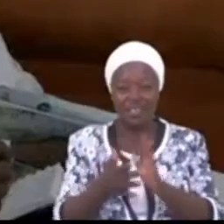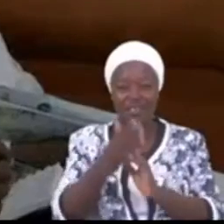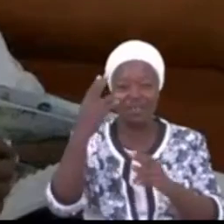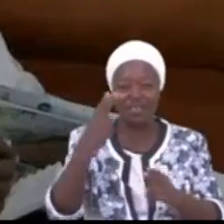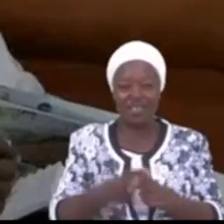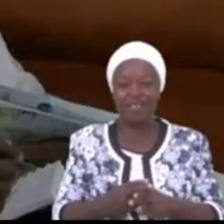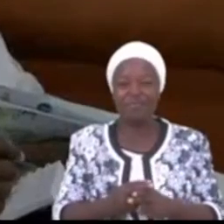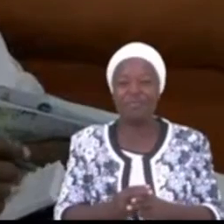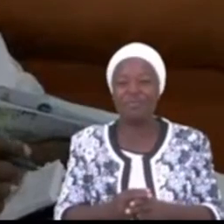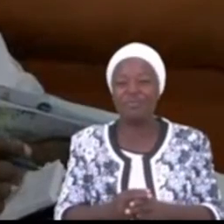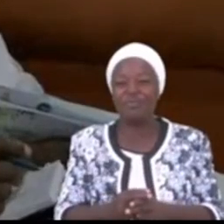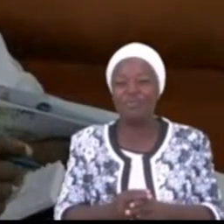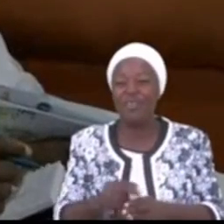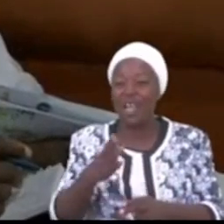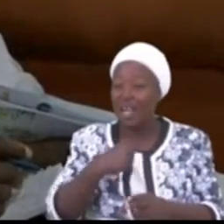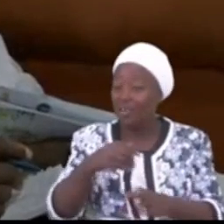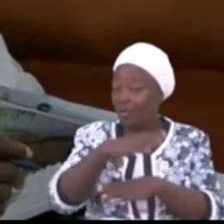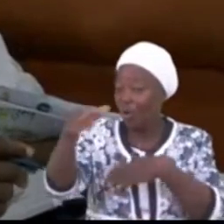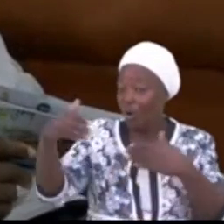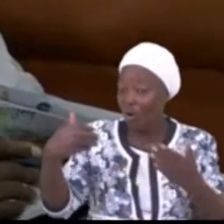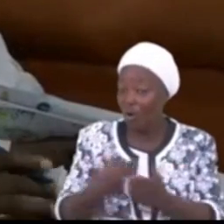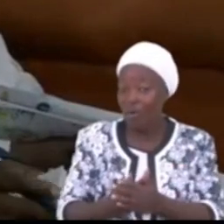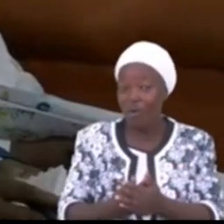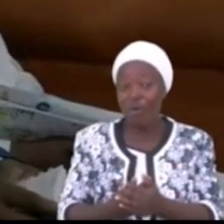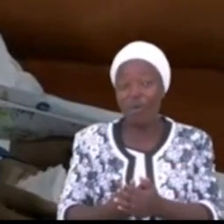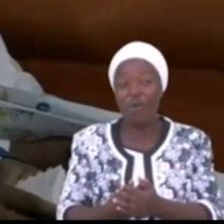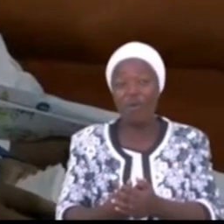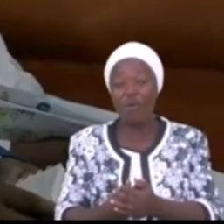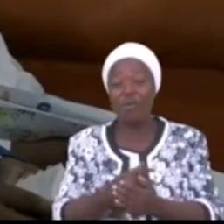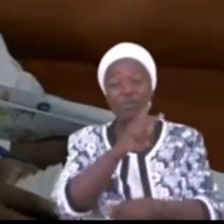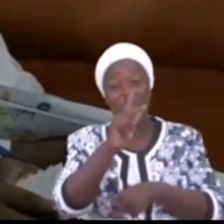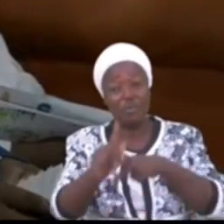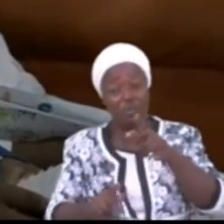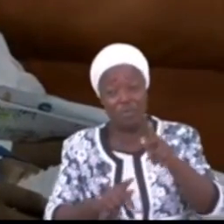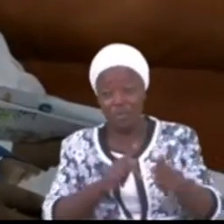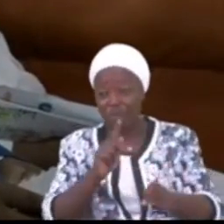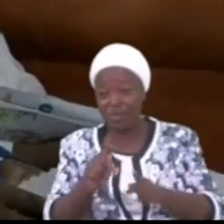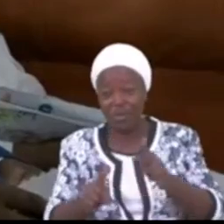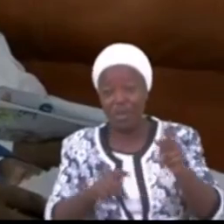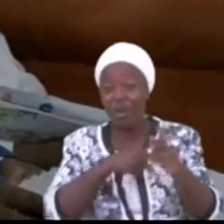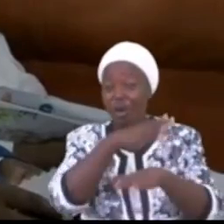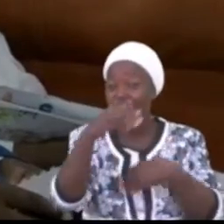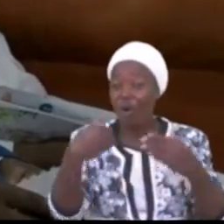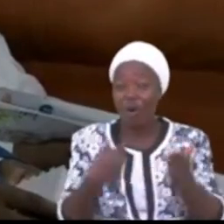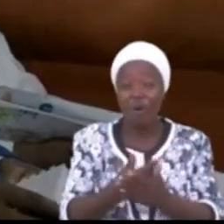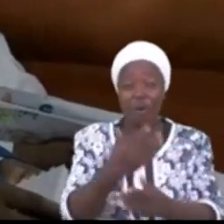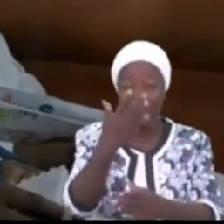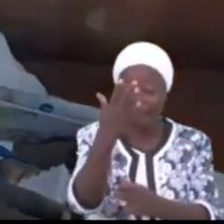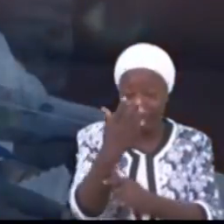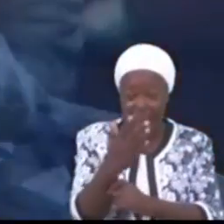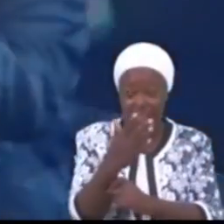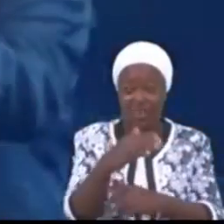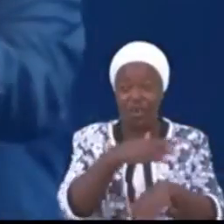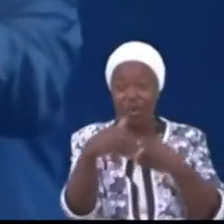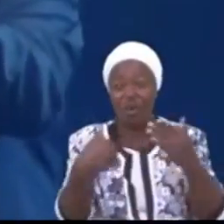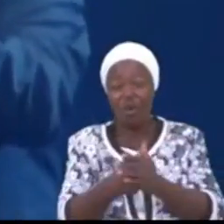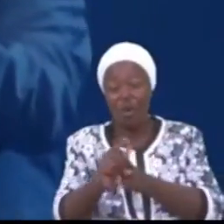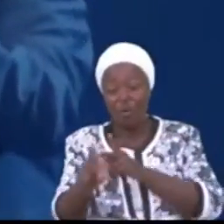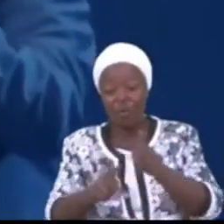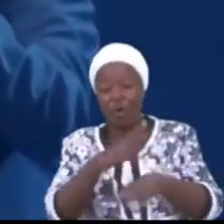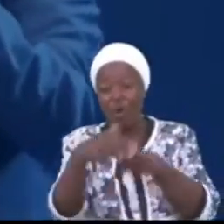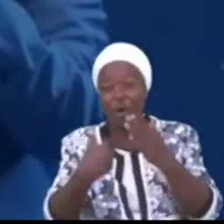name. And all flesh, all people, all men here,